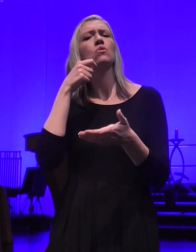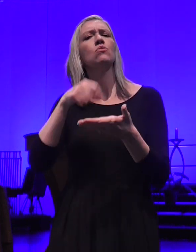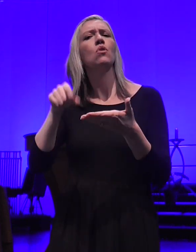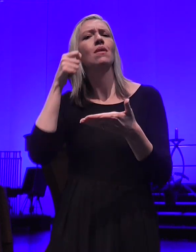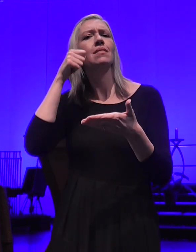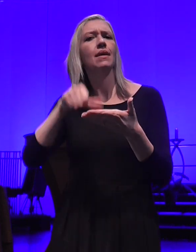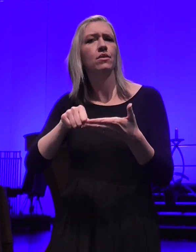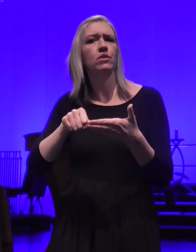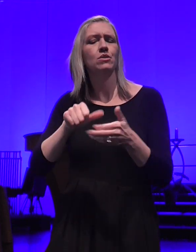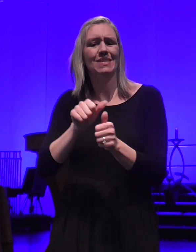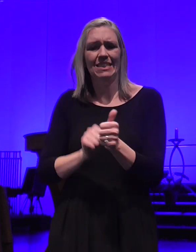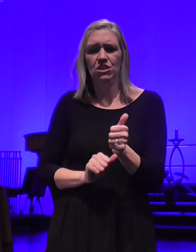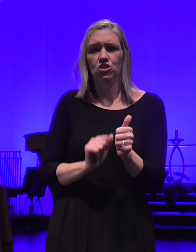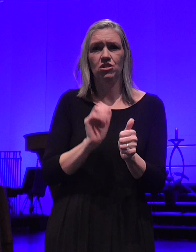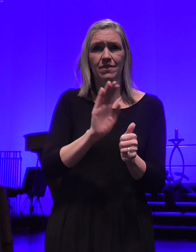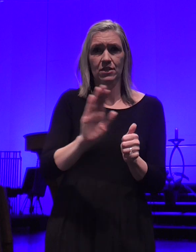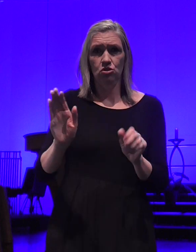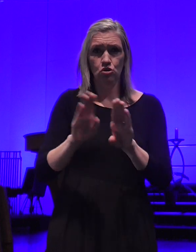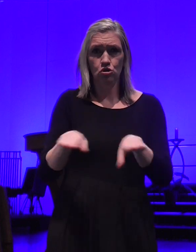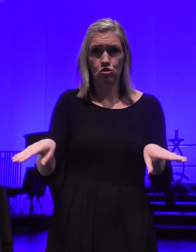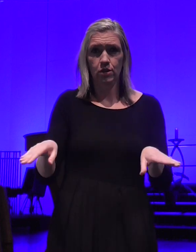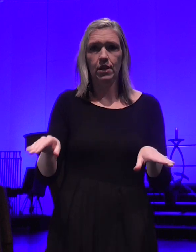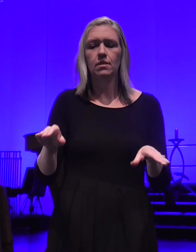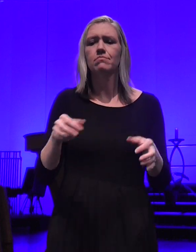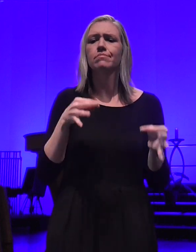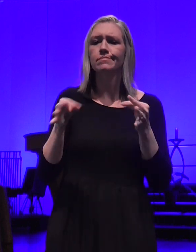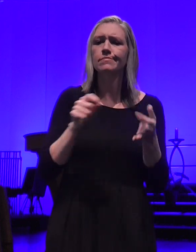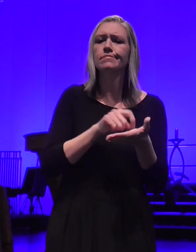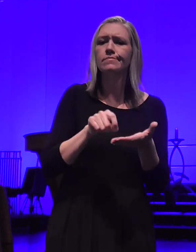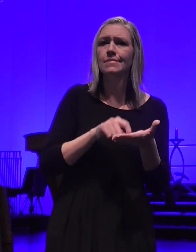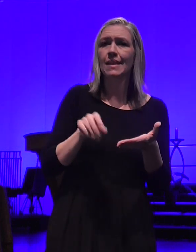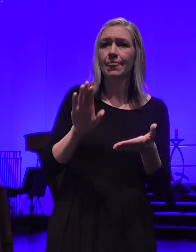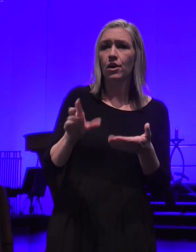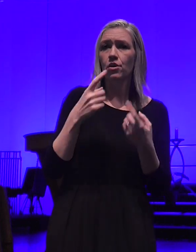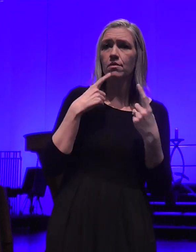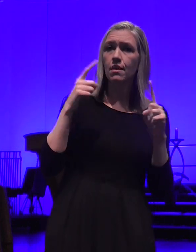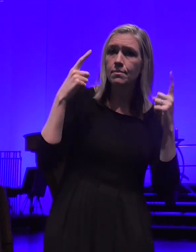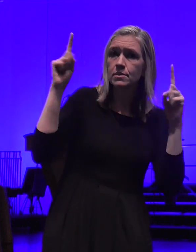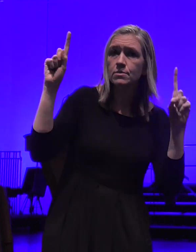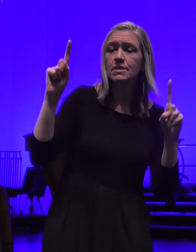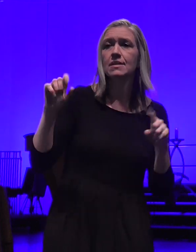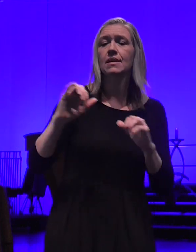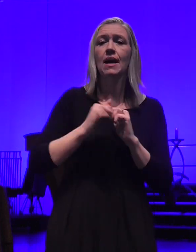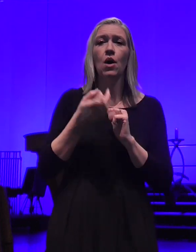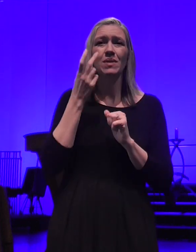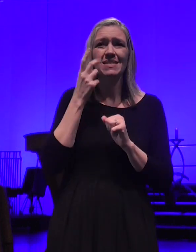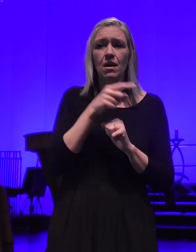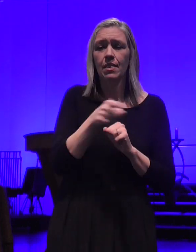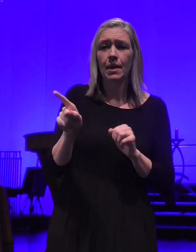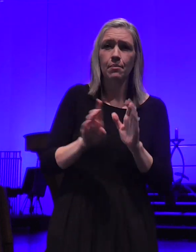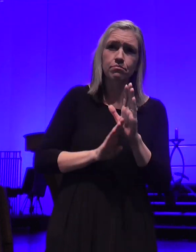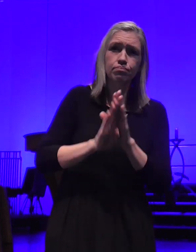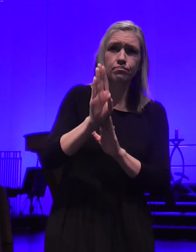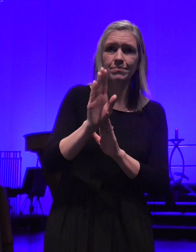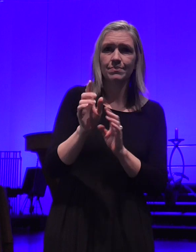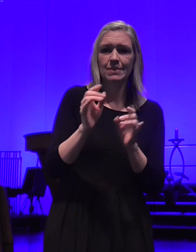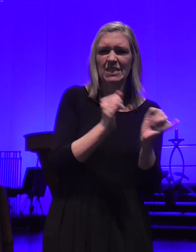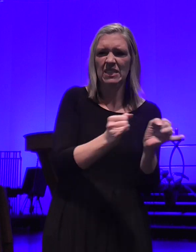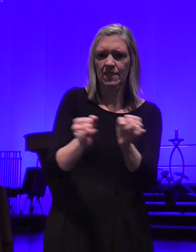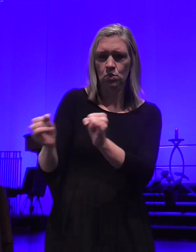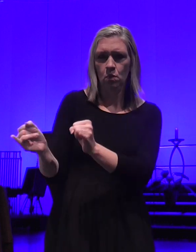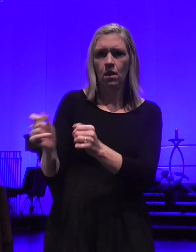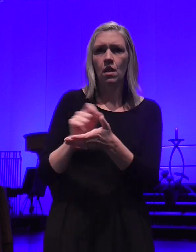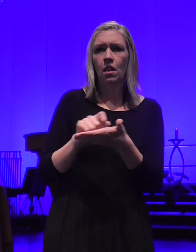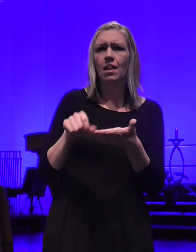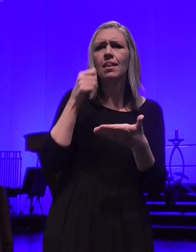tell them the accomplishments that he had seen them do and how he'd seen them grow as individuals. How thoughtful. How